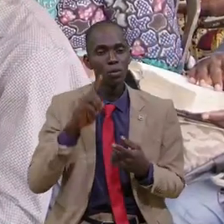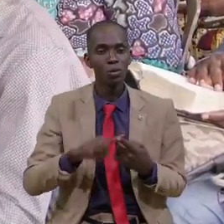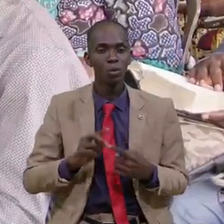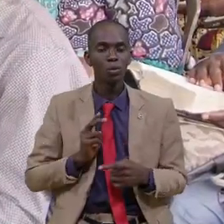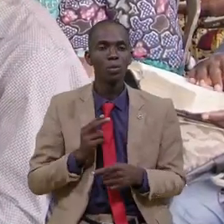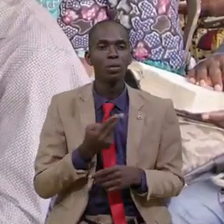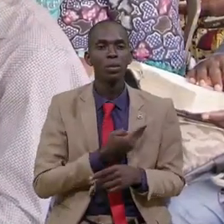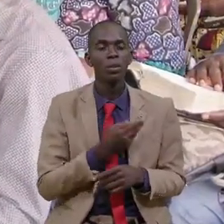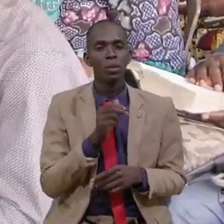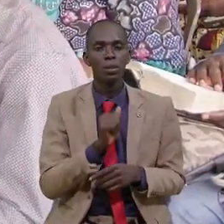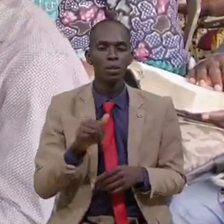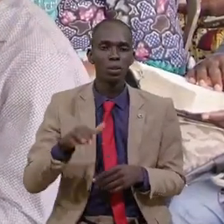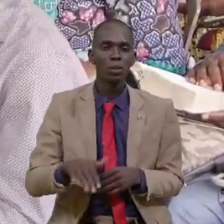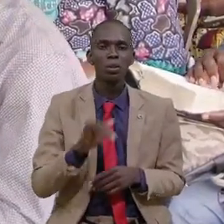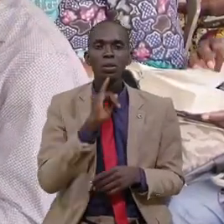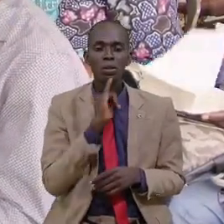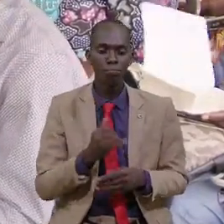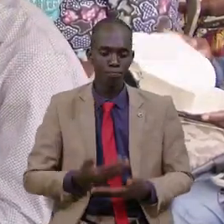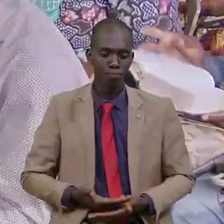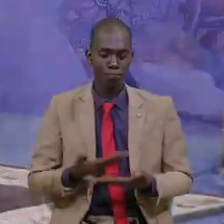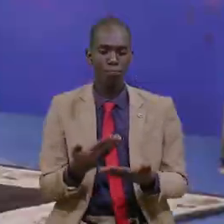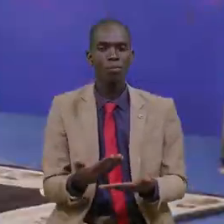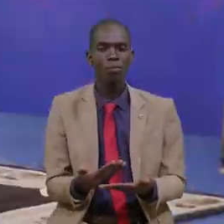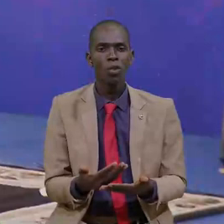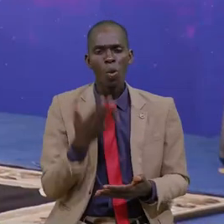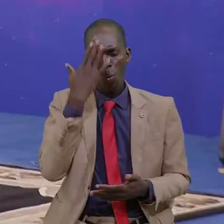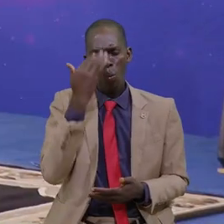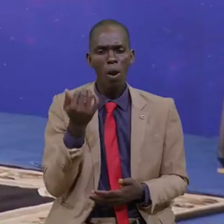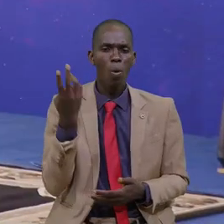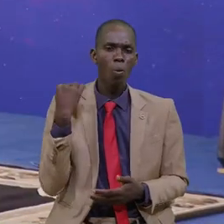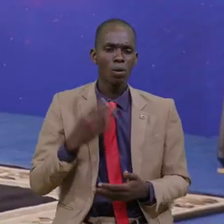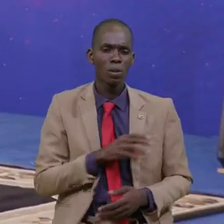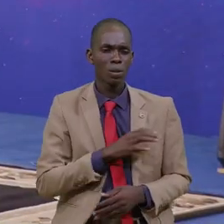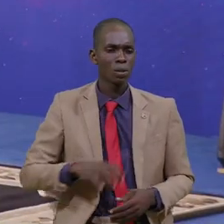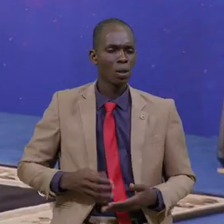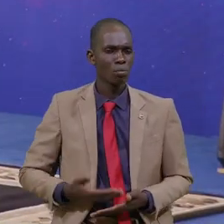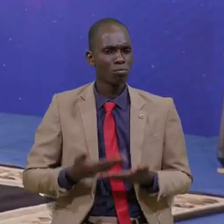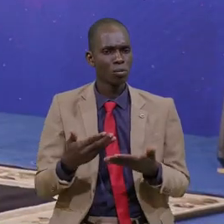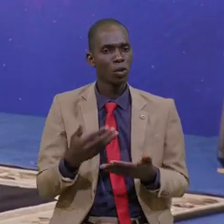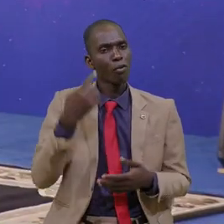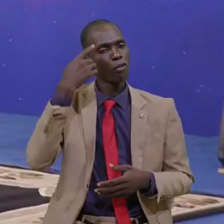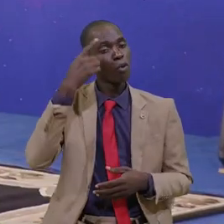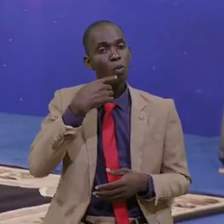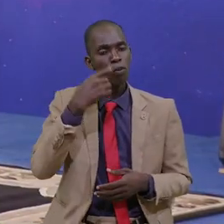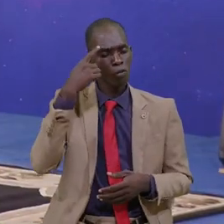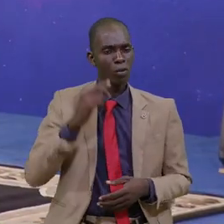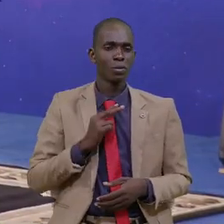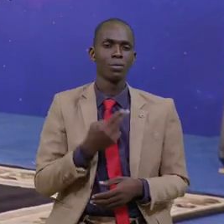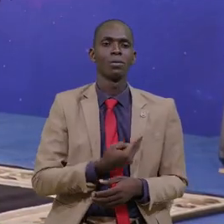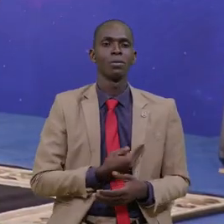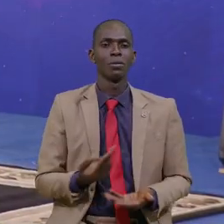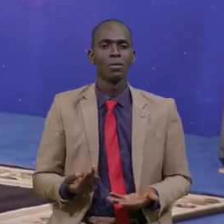a child is born. Where was Christ born? For us. So he can save us and heal